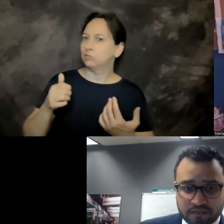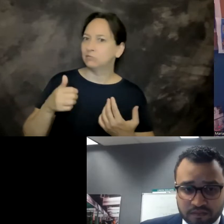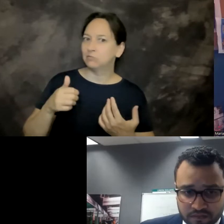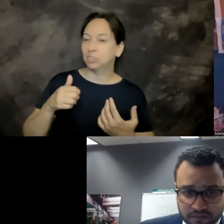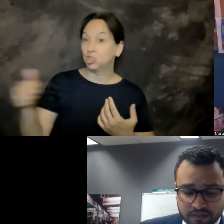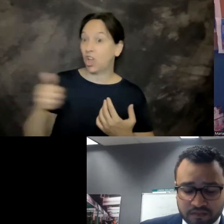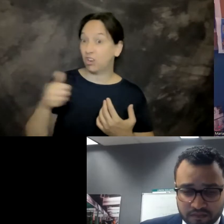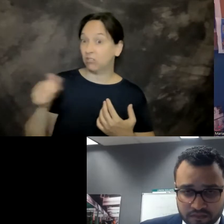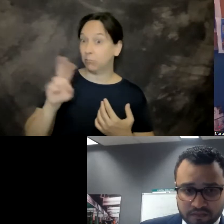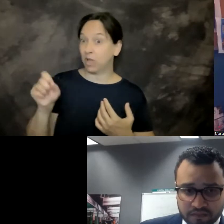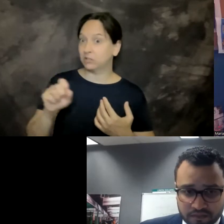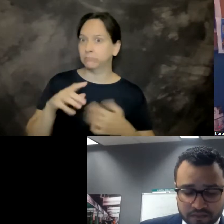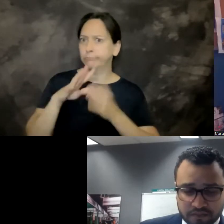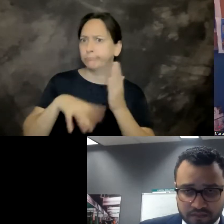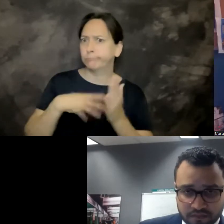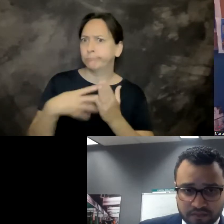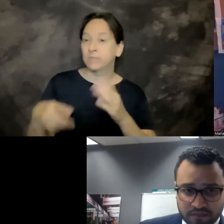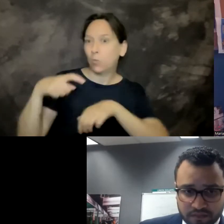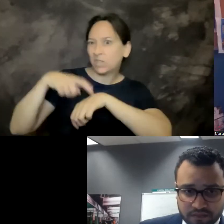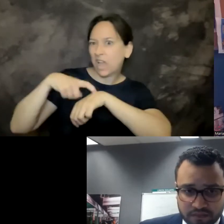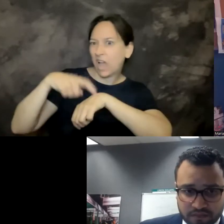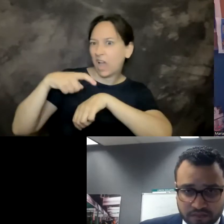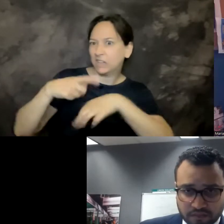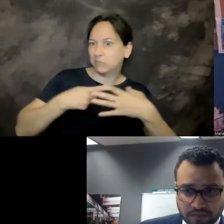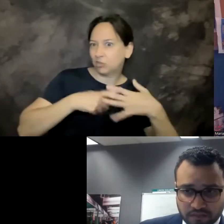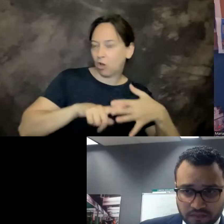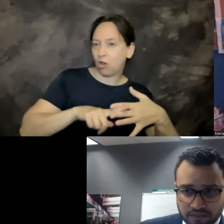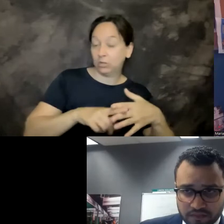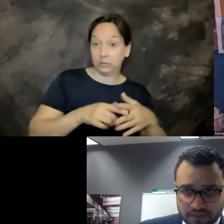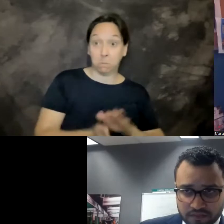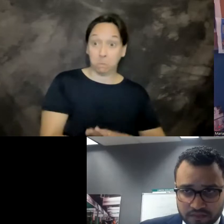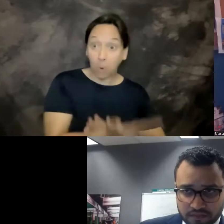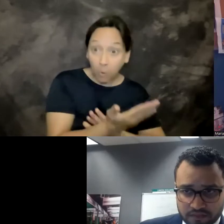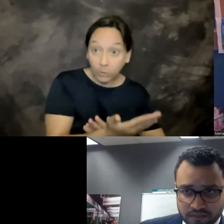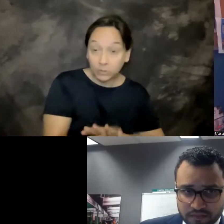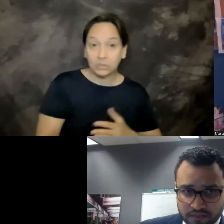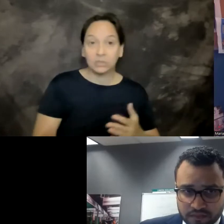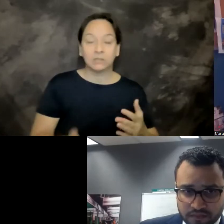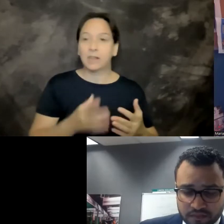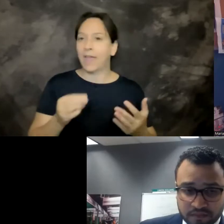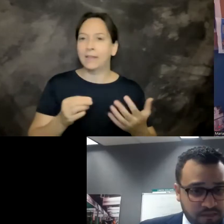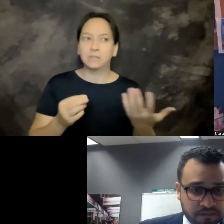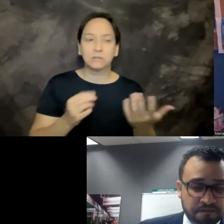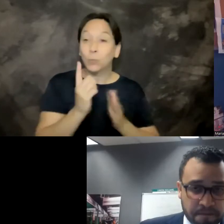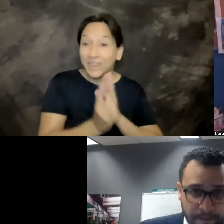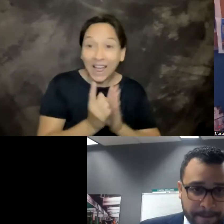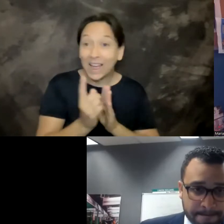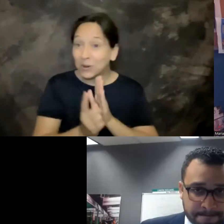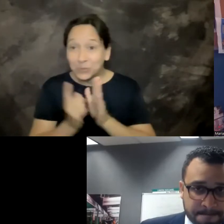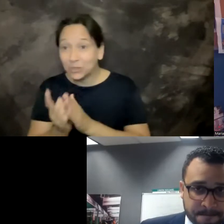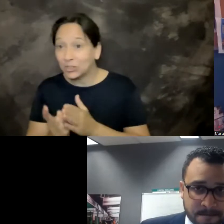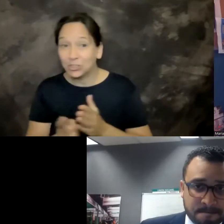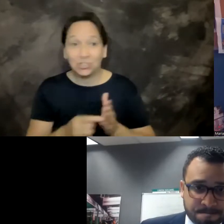to be running? And are they going to be running by the hour or by like every